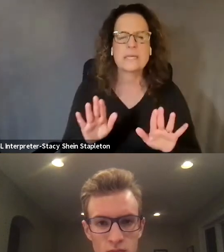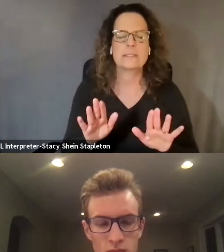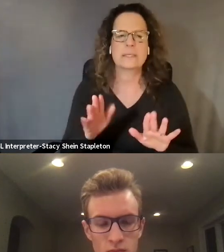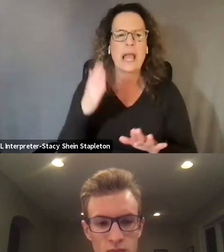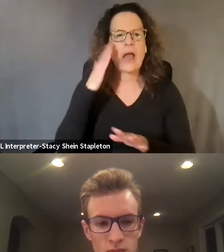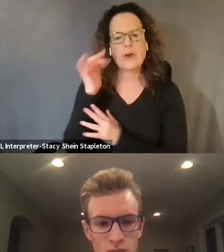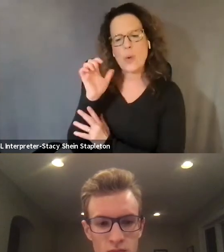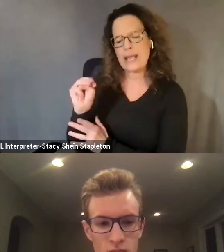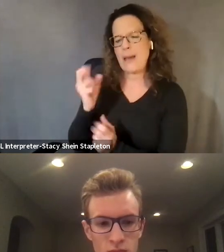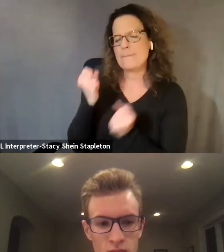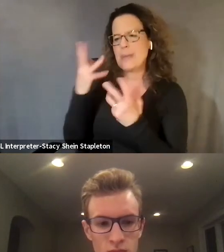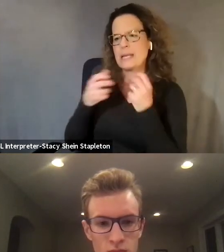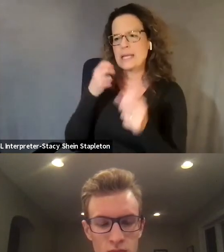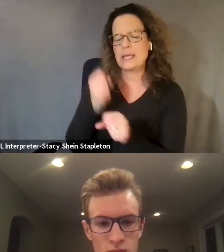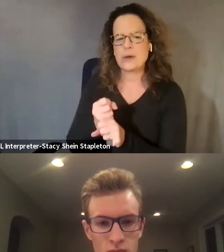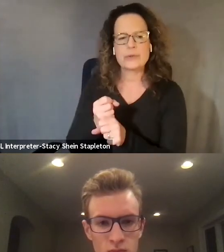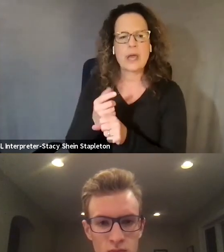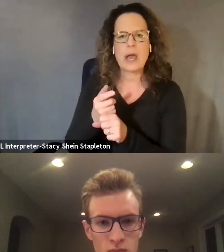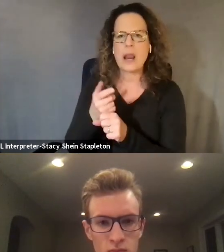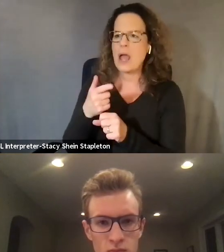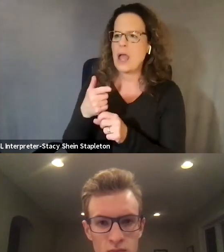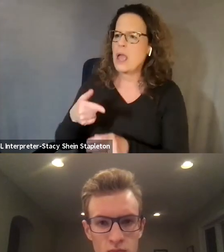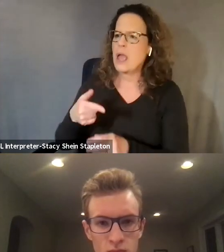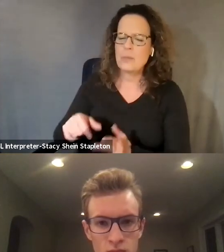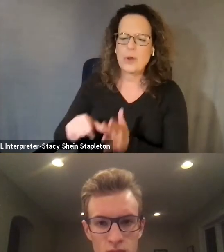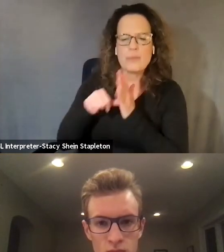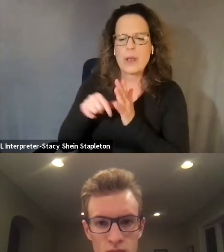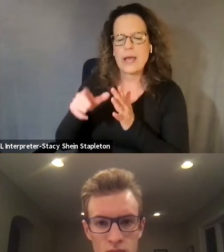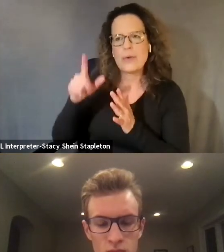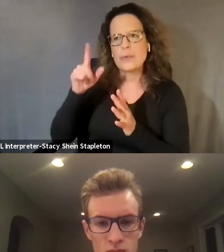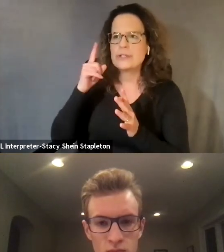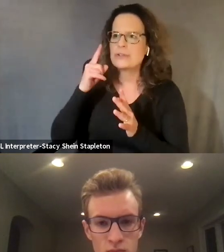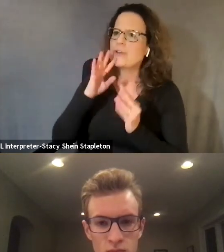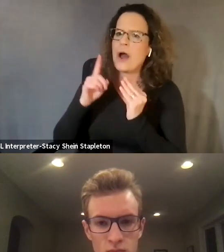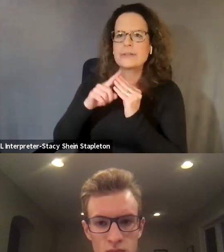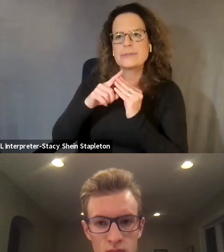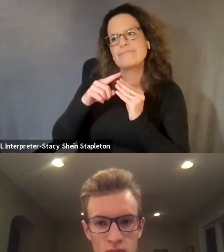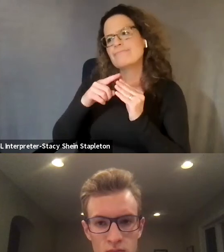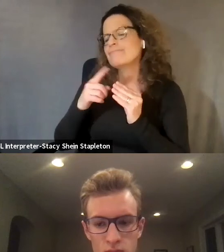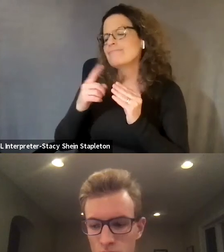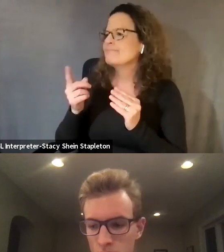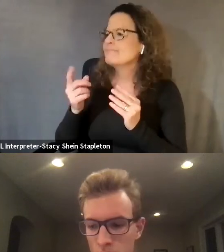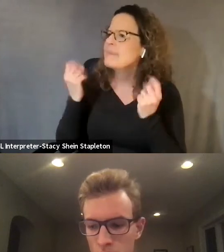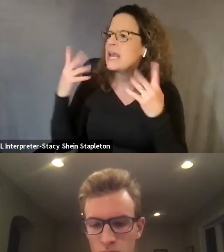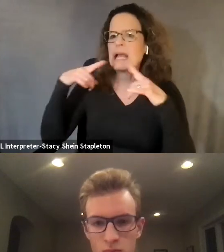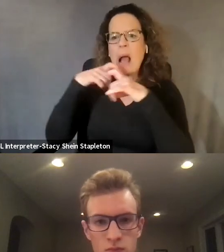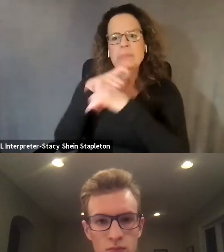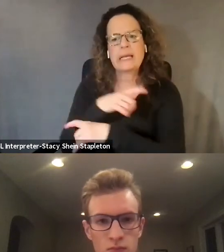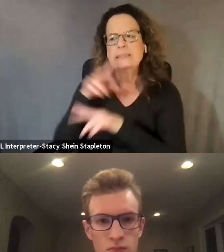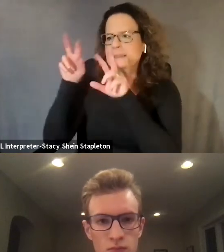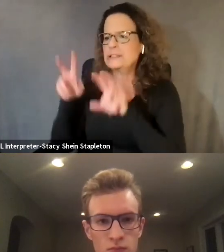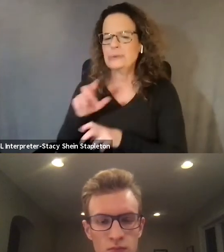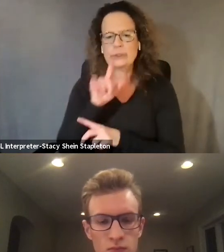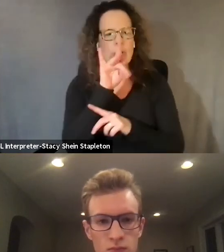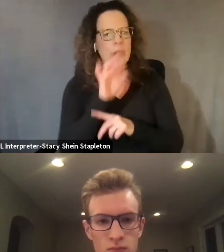years and I'm still just blown away by how he just talked off the top of his head about very many complex issues. And Luke, you